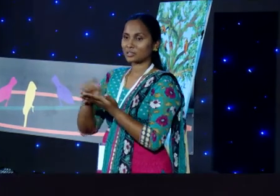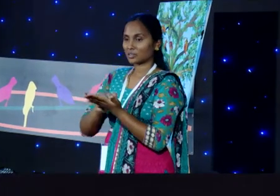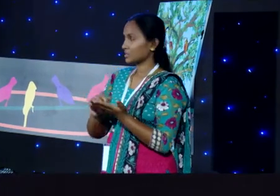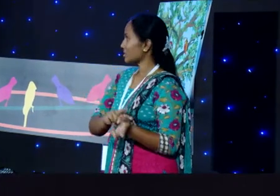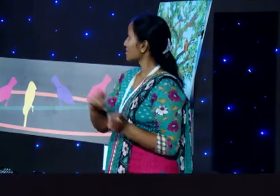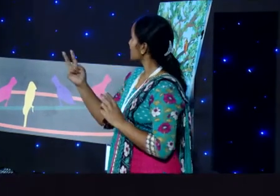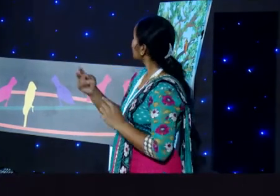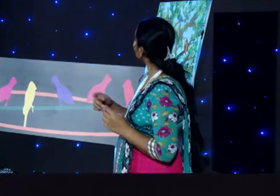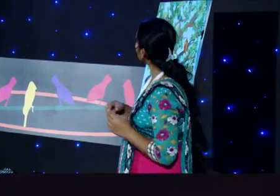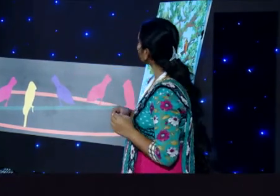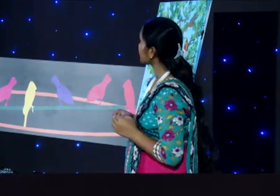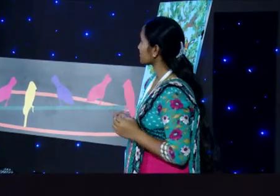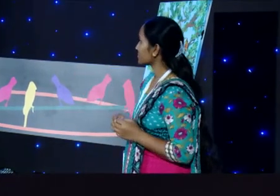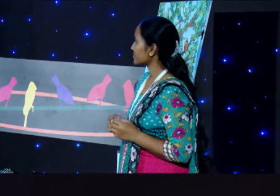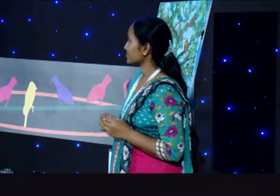hey Anirudh,